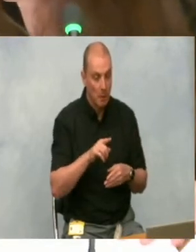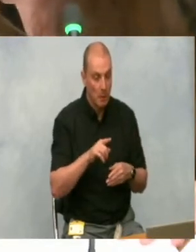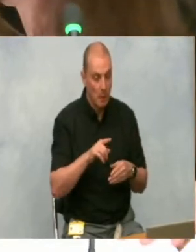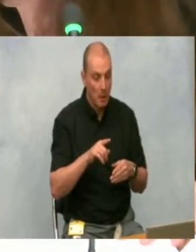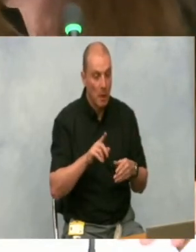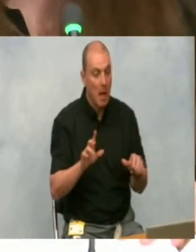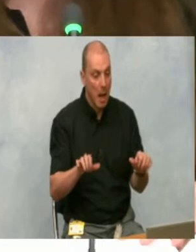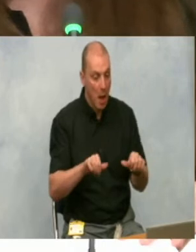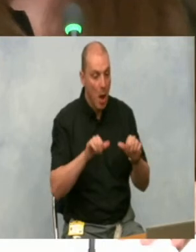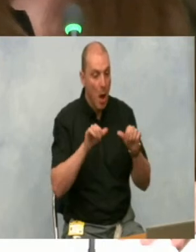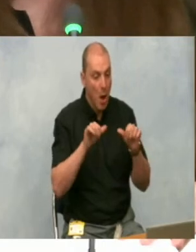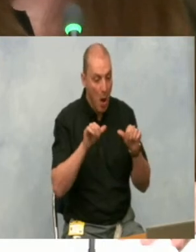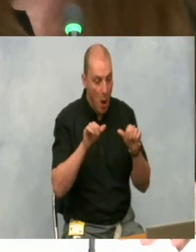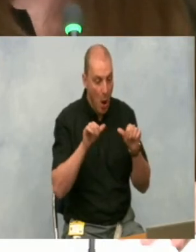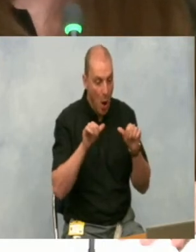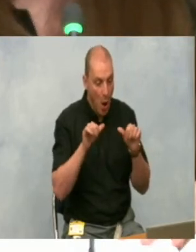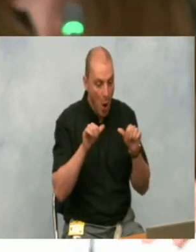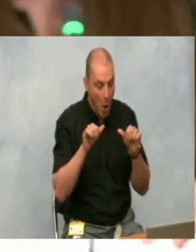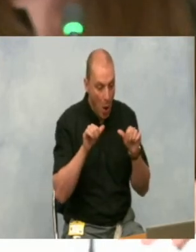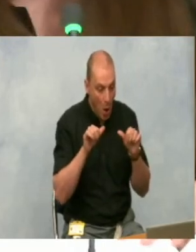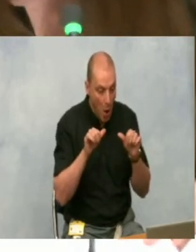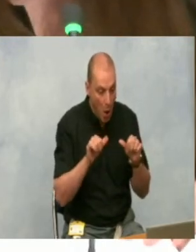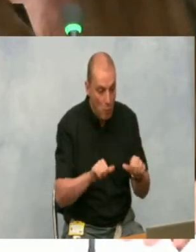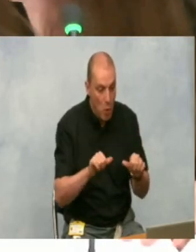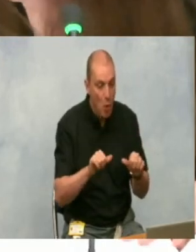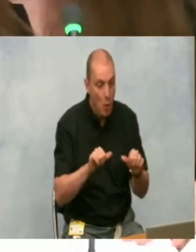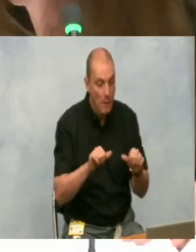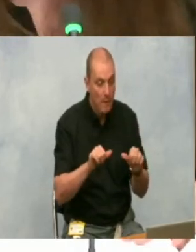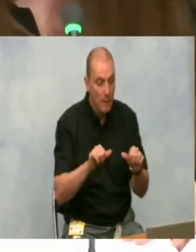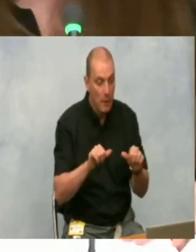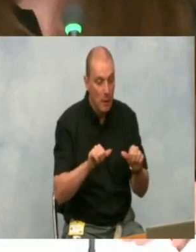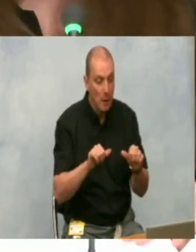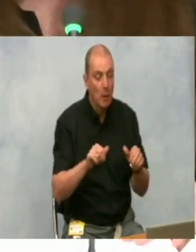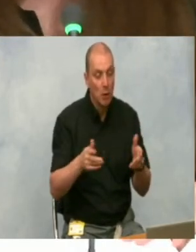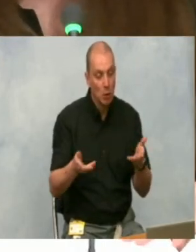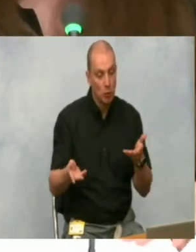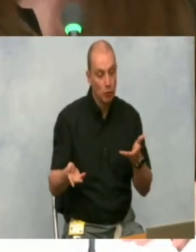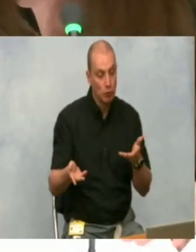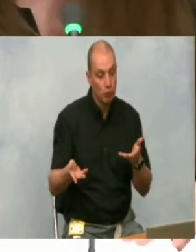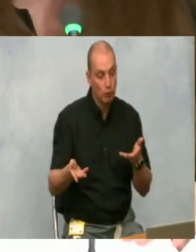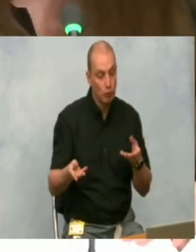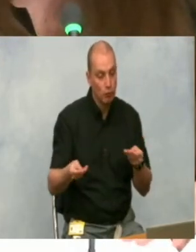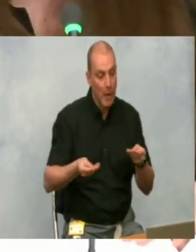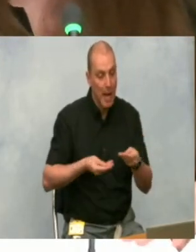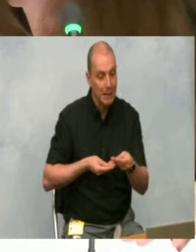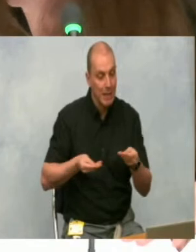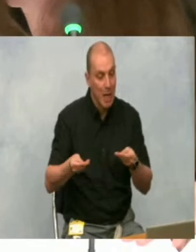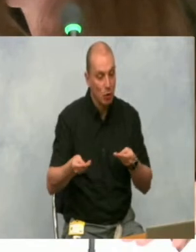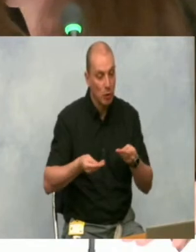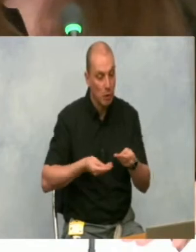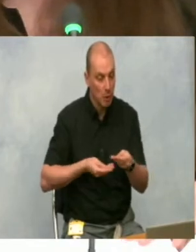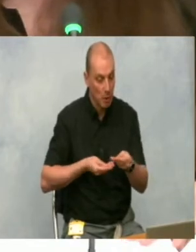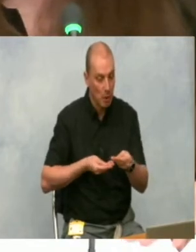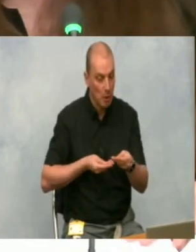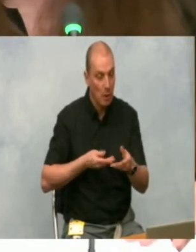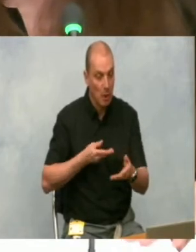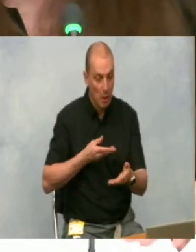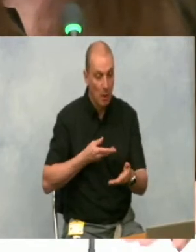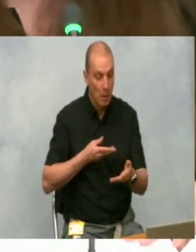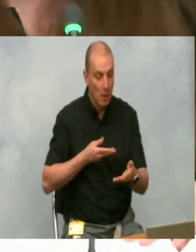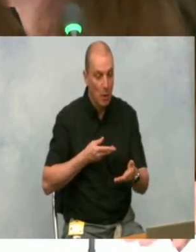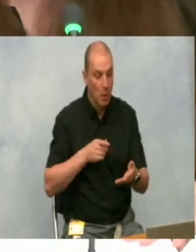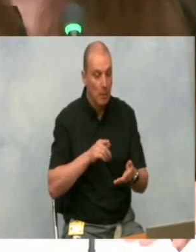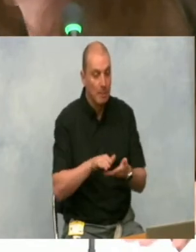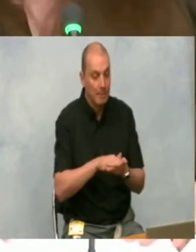Executive Director in conjunction with the Head of Administration and Legal to conclude the transaction in the appropriate manner and in the best interest of the